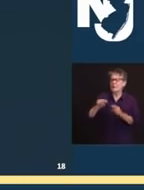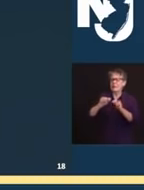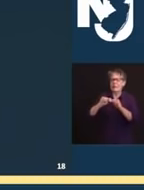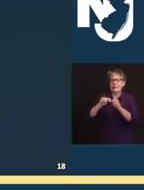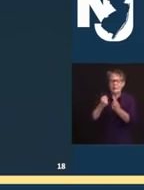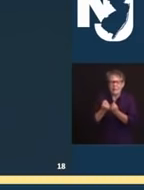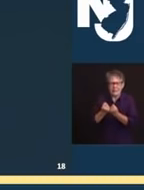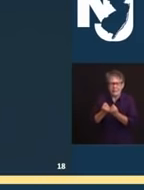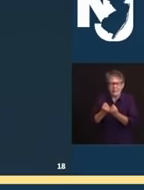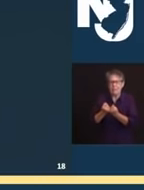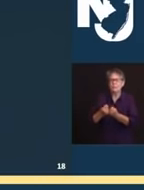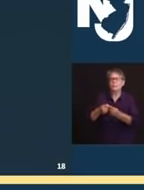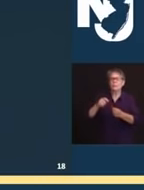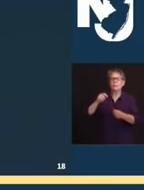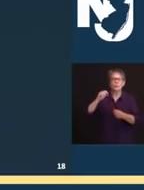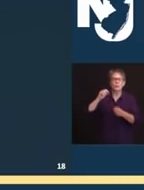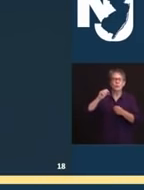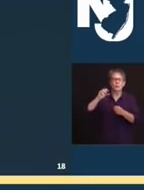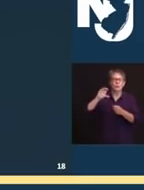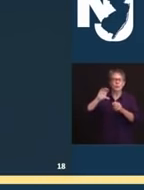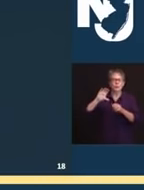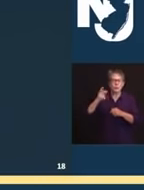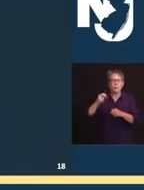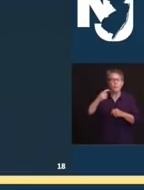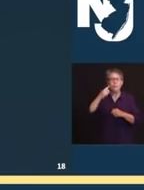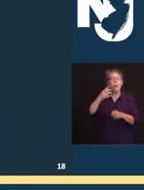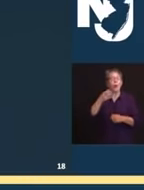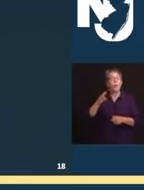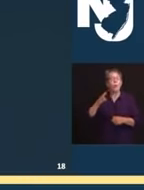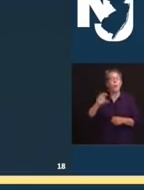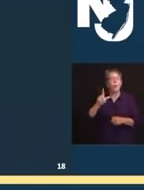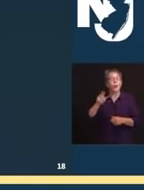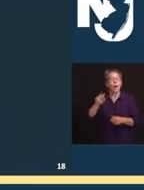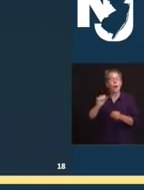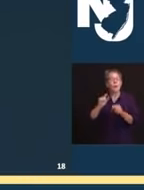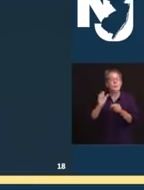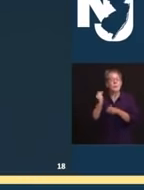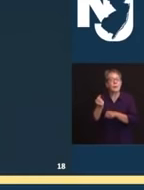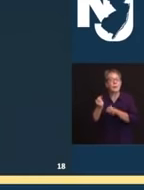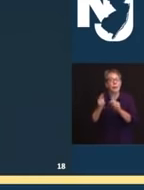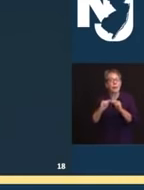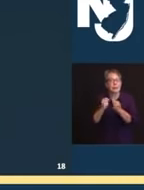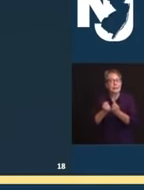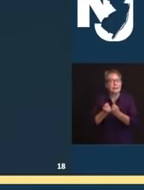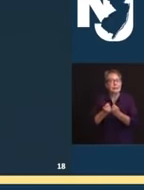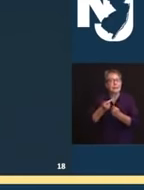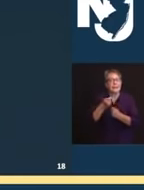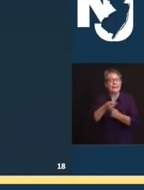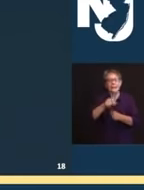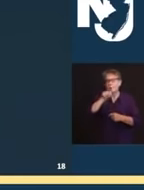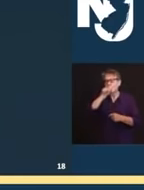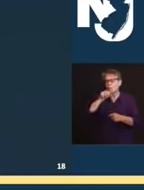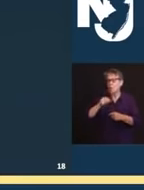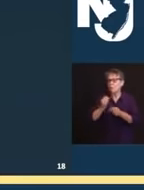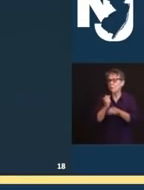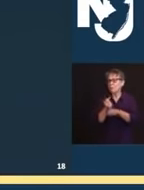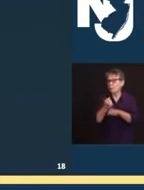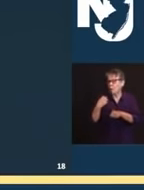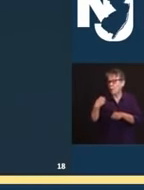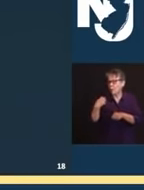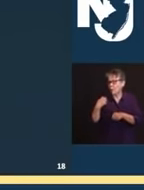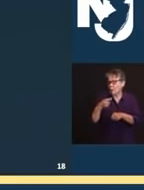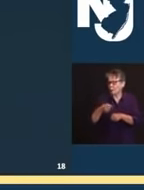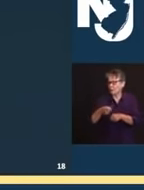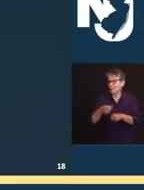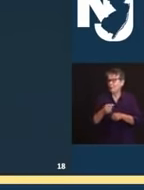English and Spanish. He was a huge baseball fan and coached his own son's Little League teams. He leaves behind his